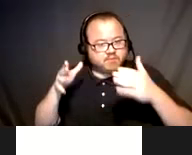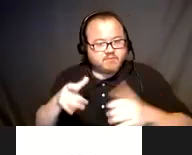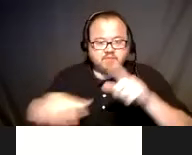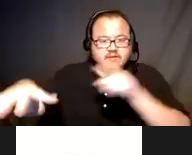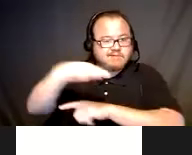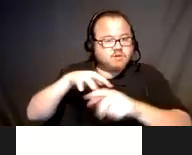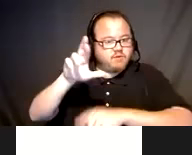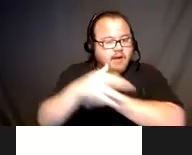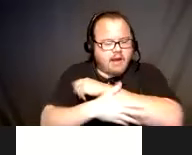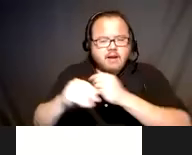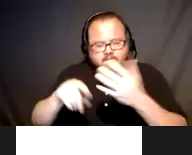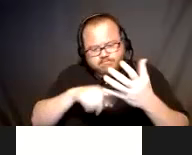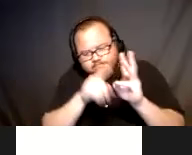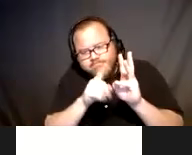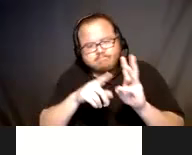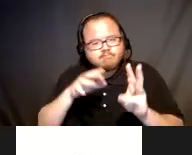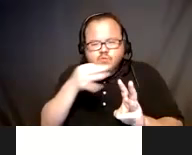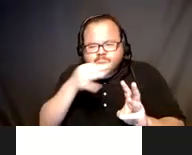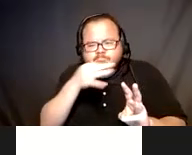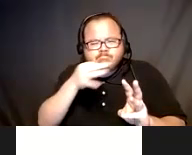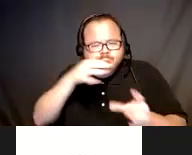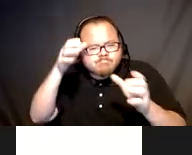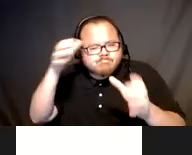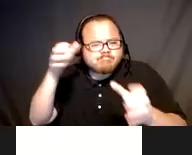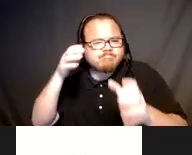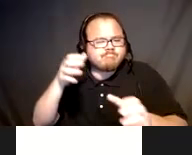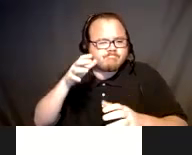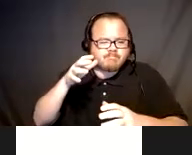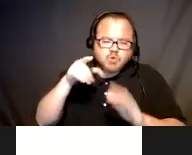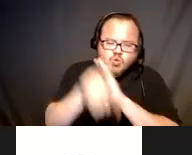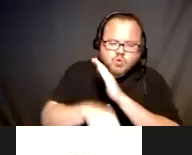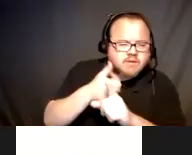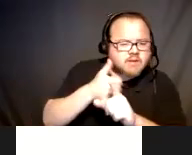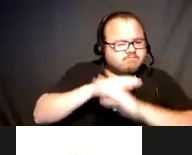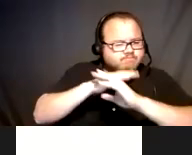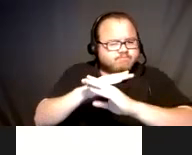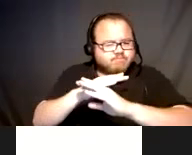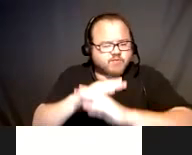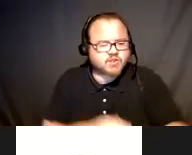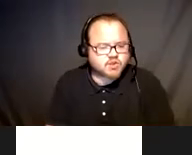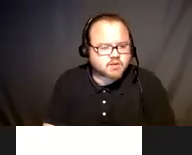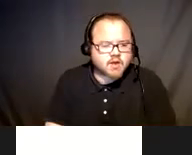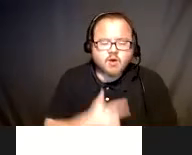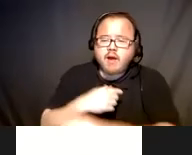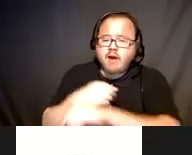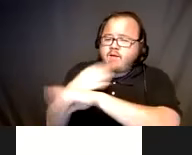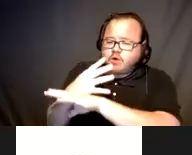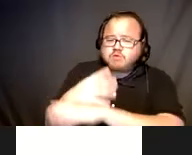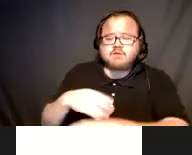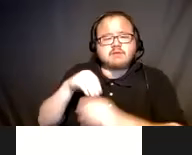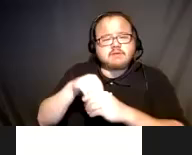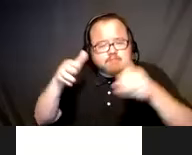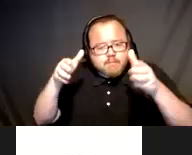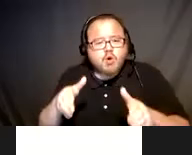an expertise or interest in suicide prevention. We offer a variety of virtual and in-person trainings